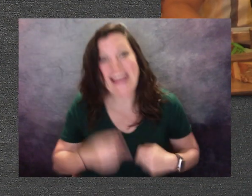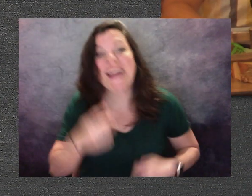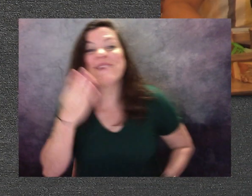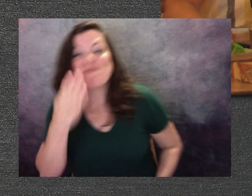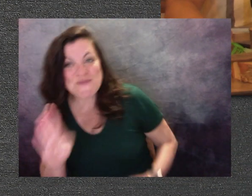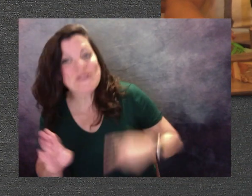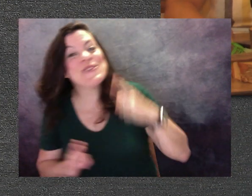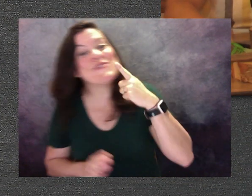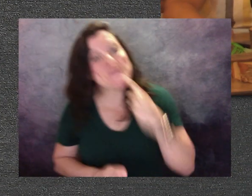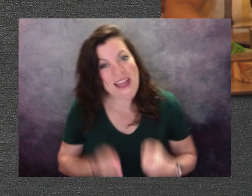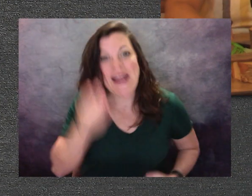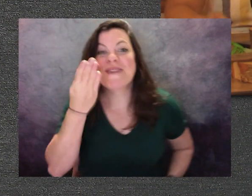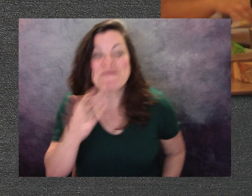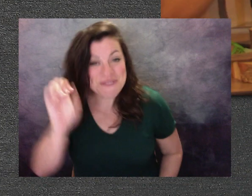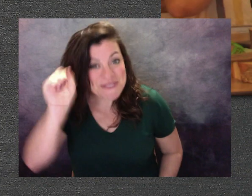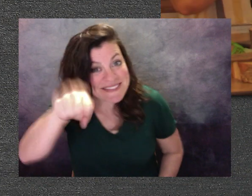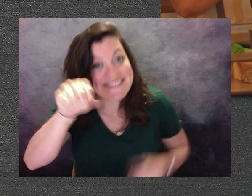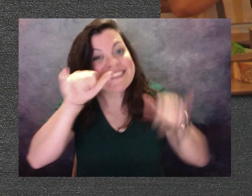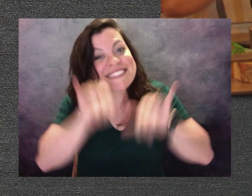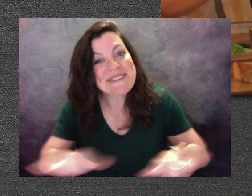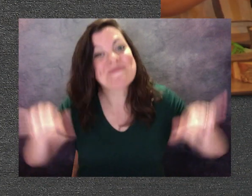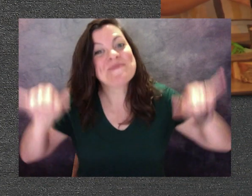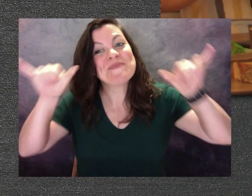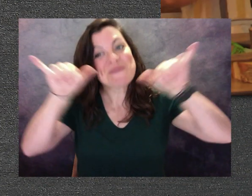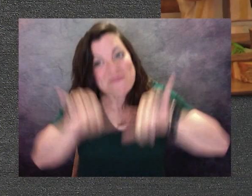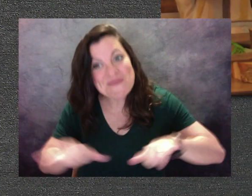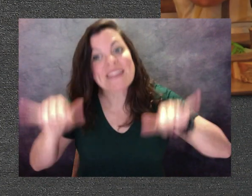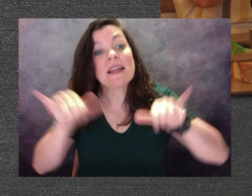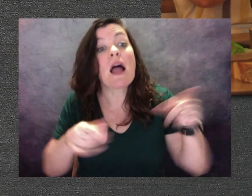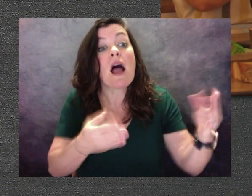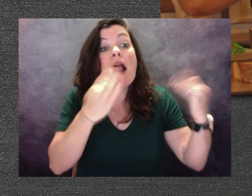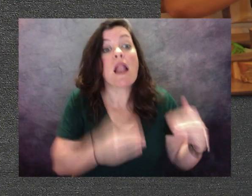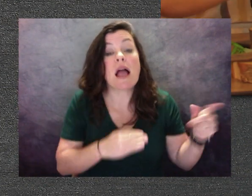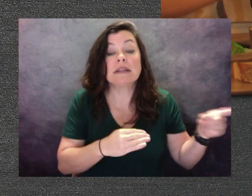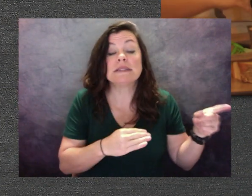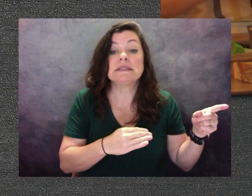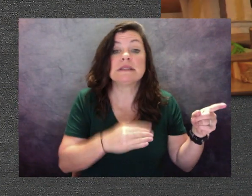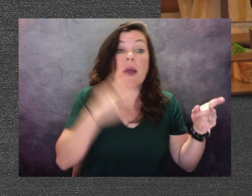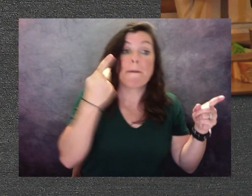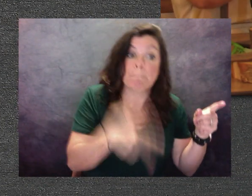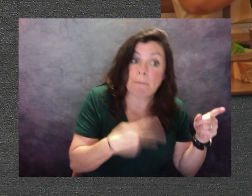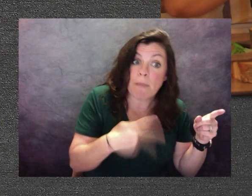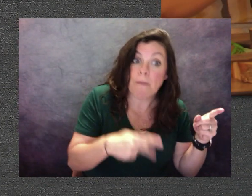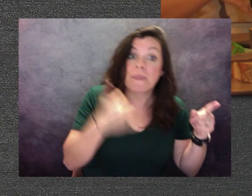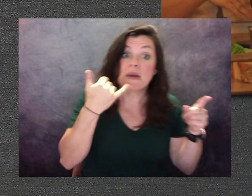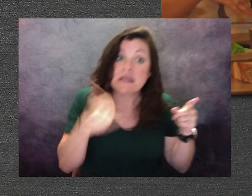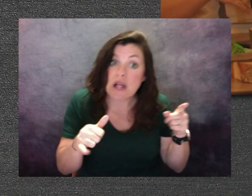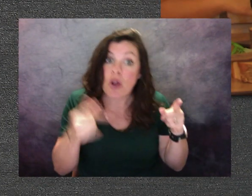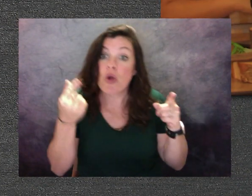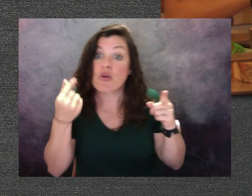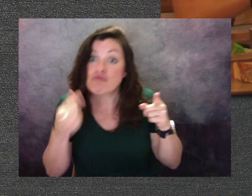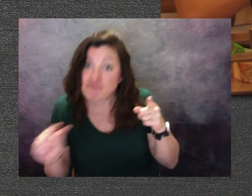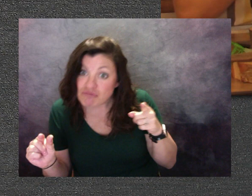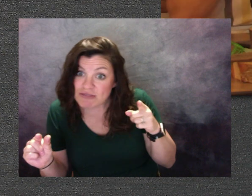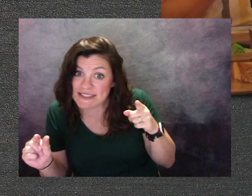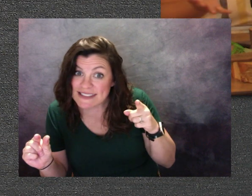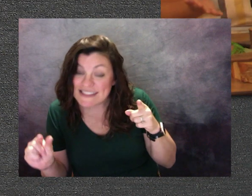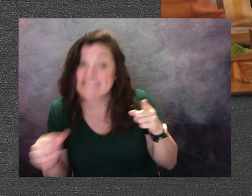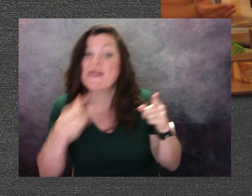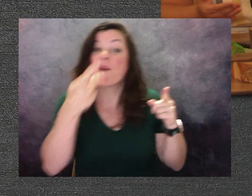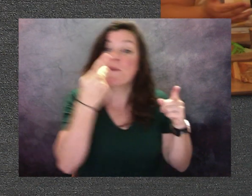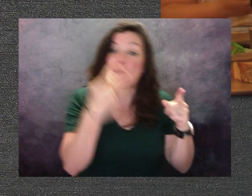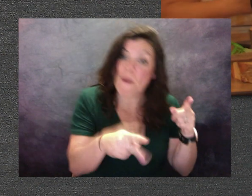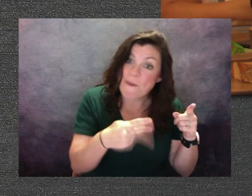purple, yellow, green, purple, yellow, green, purple, yellow, green. It's just